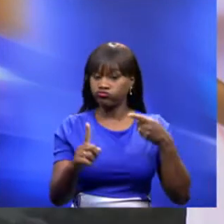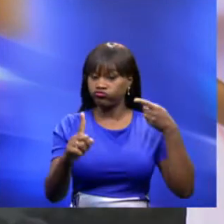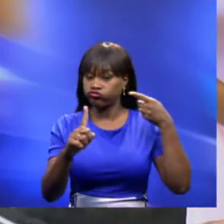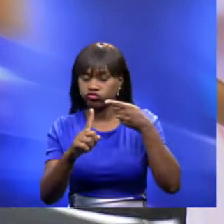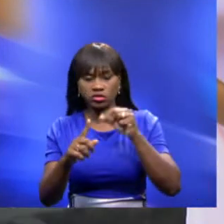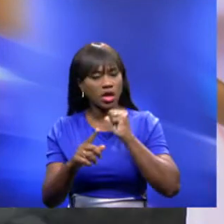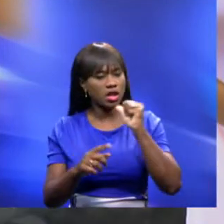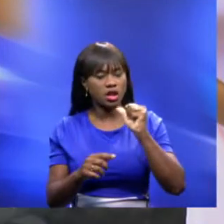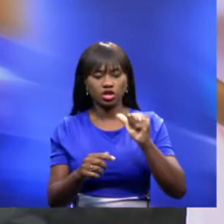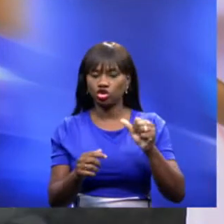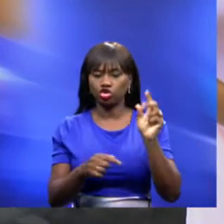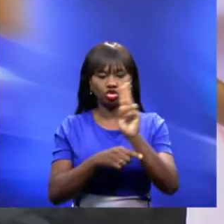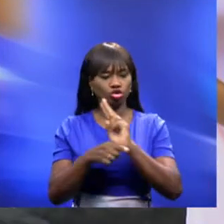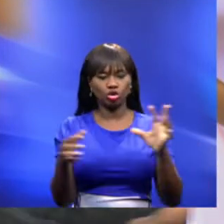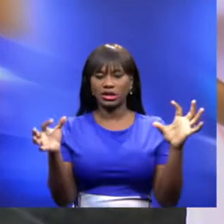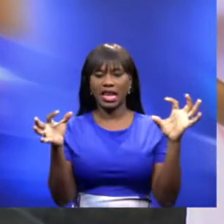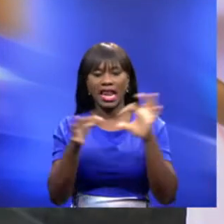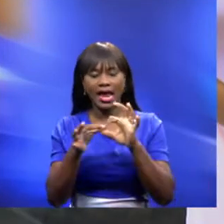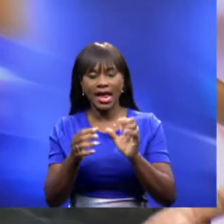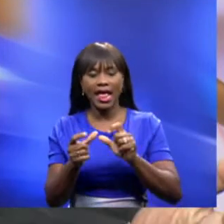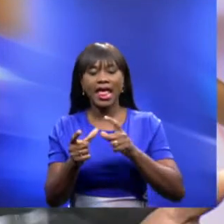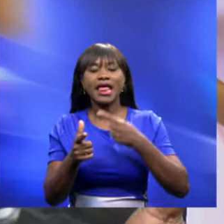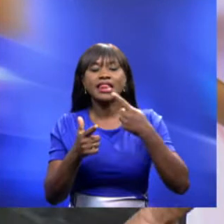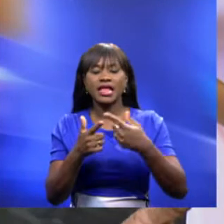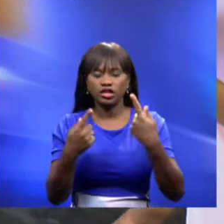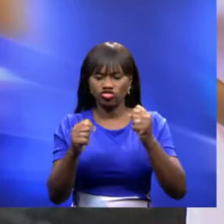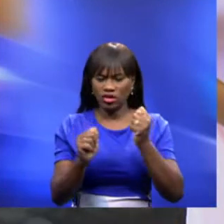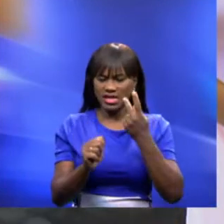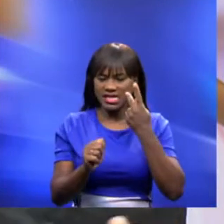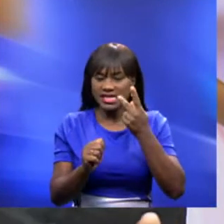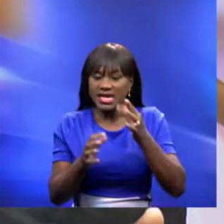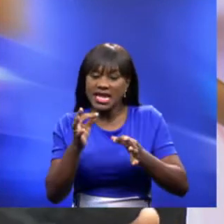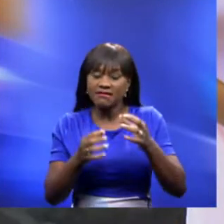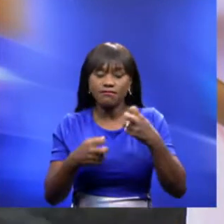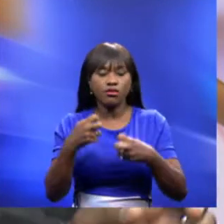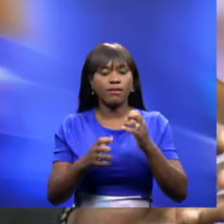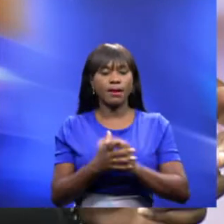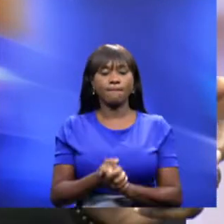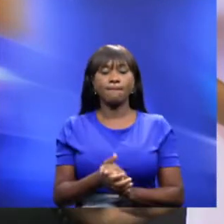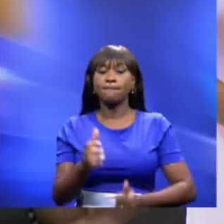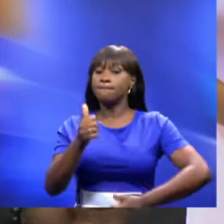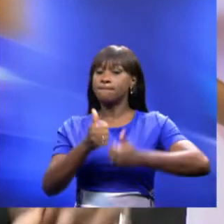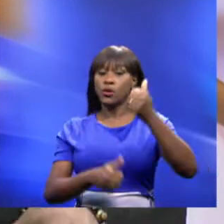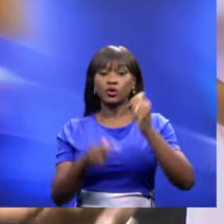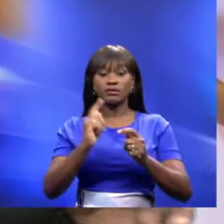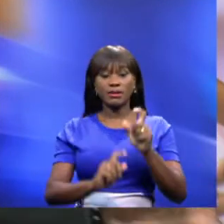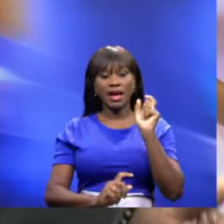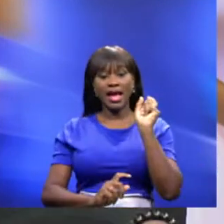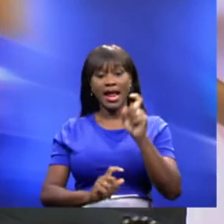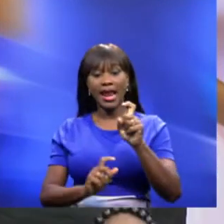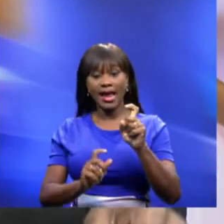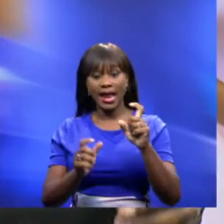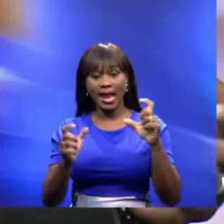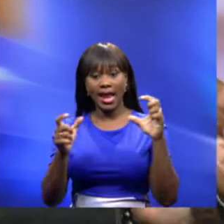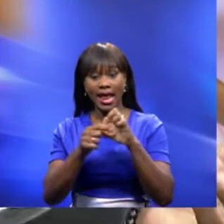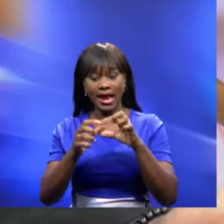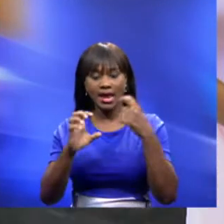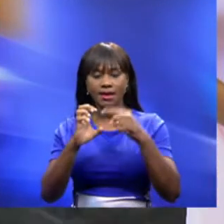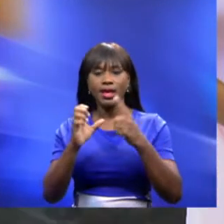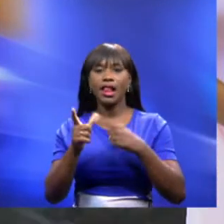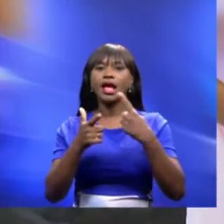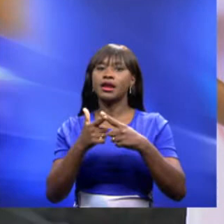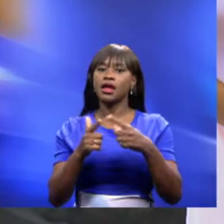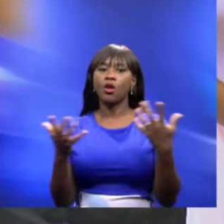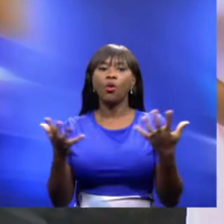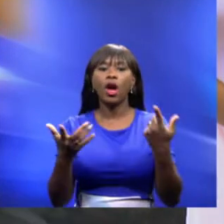link, and then try to verify if you have any doubts. Generally, a lot of people would click the link in the email, and that would cause the ransomware, and that